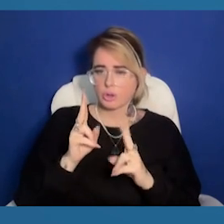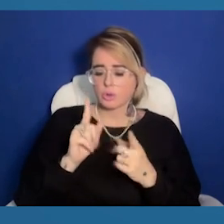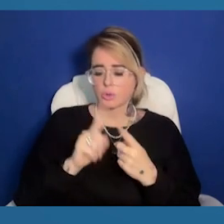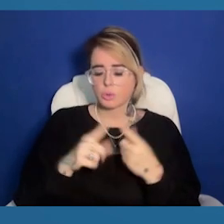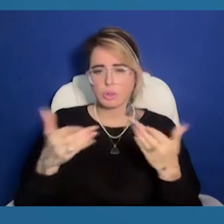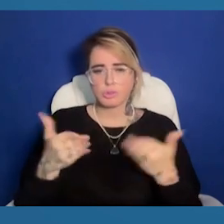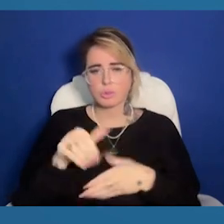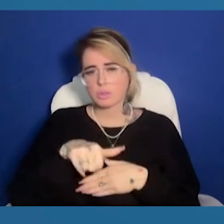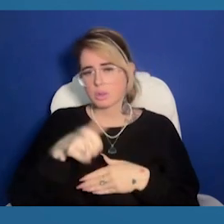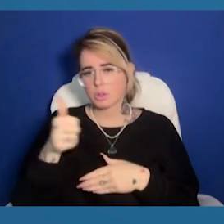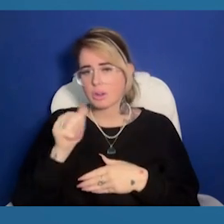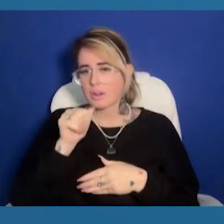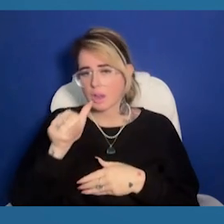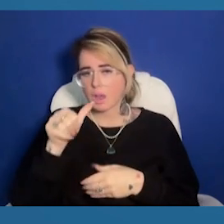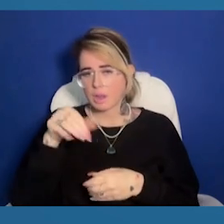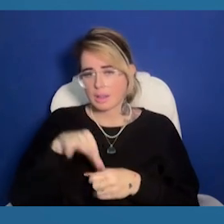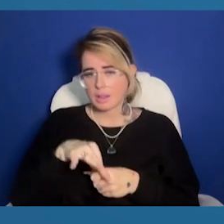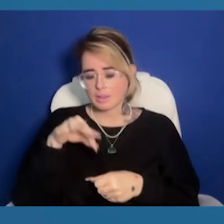a non-elected,